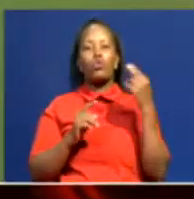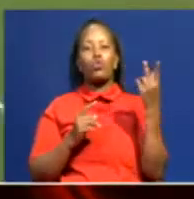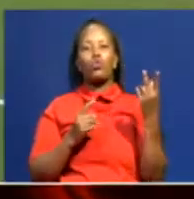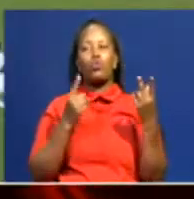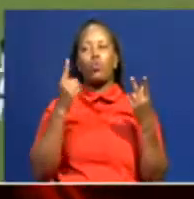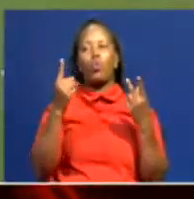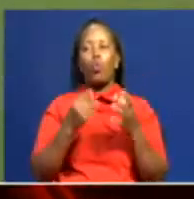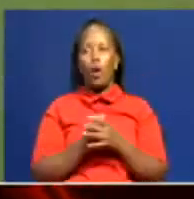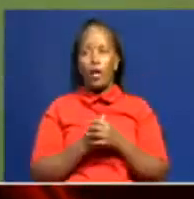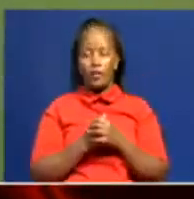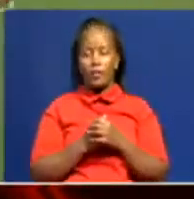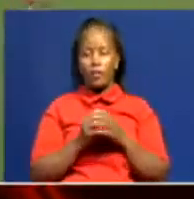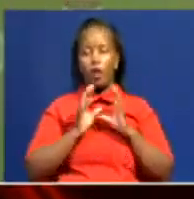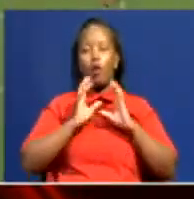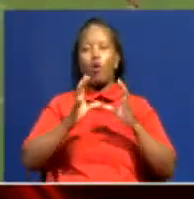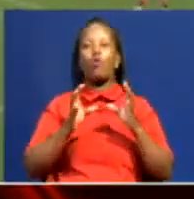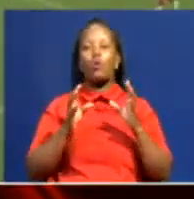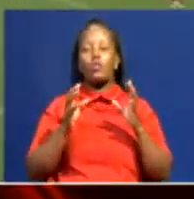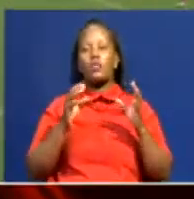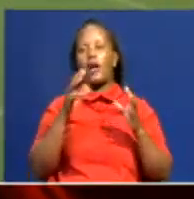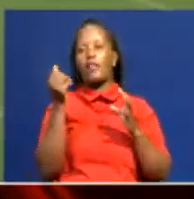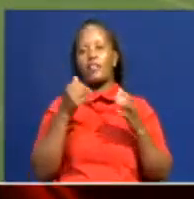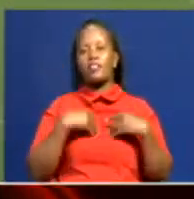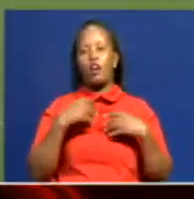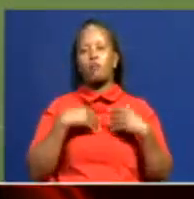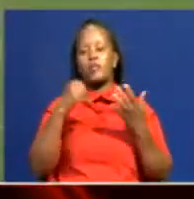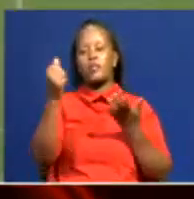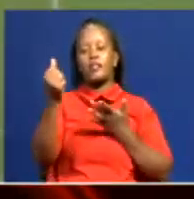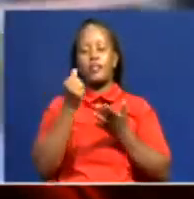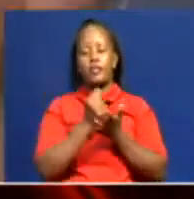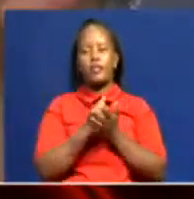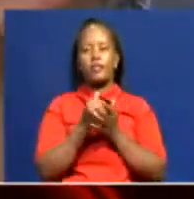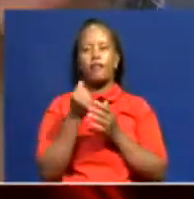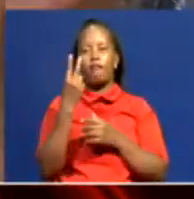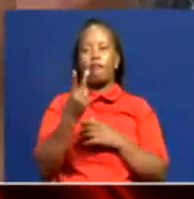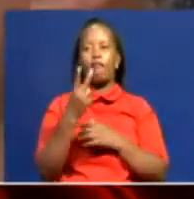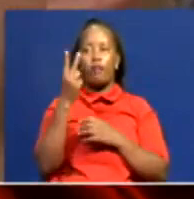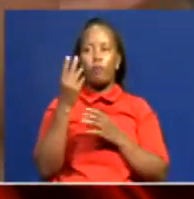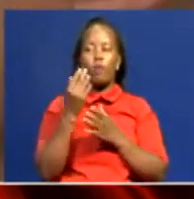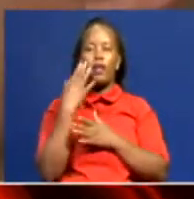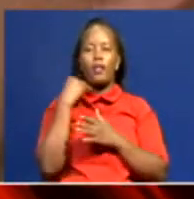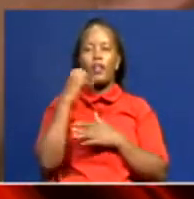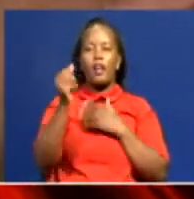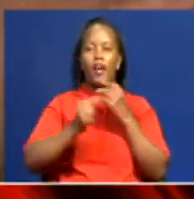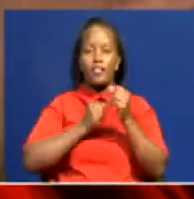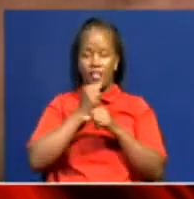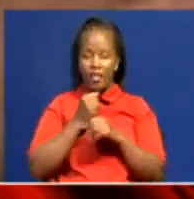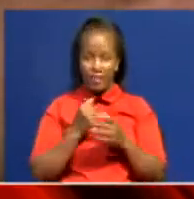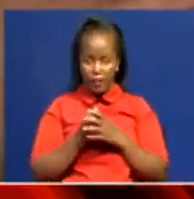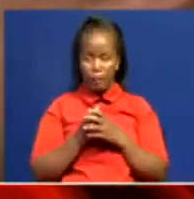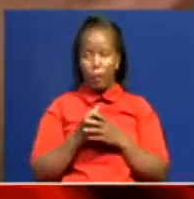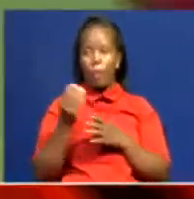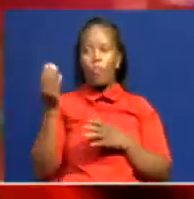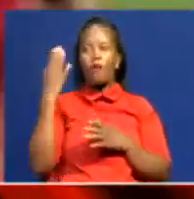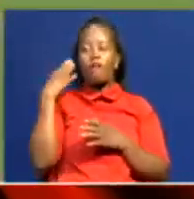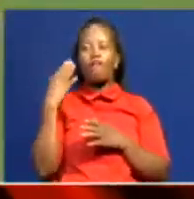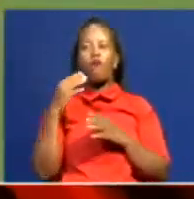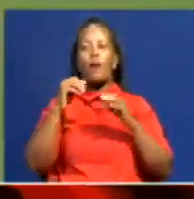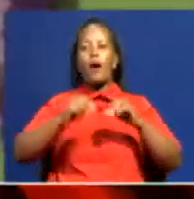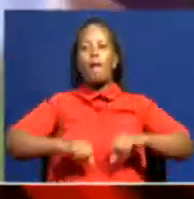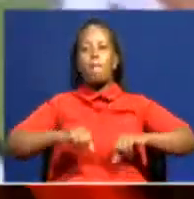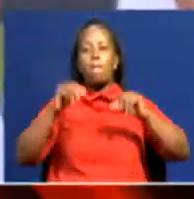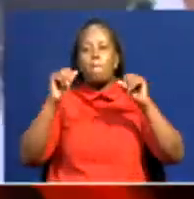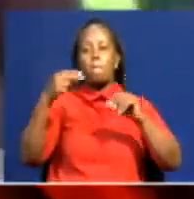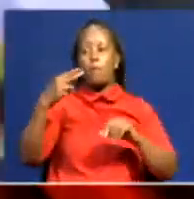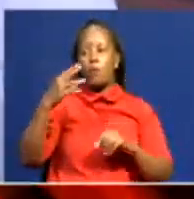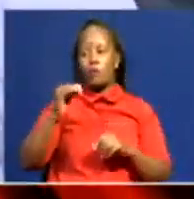Now, Hughton had been appointed as Ghana head coach in February last year. Former Newcastle United and Brighton boss Hughton